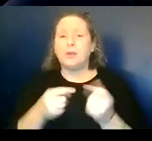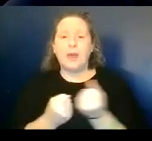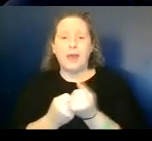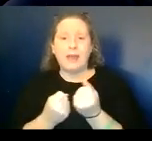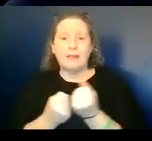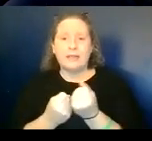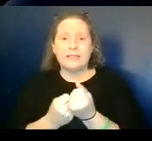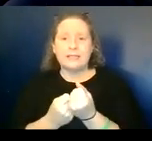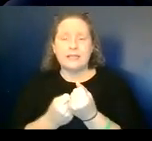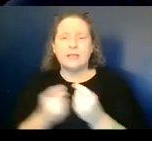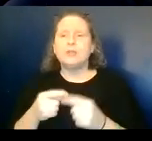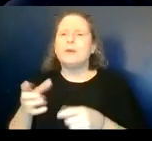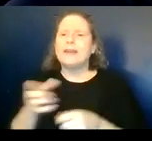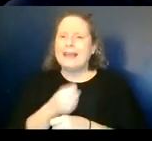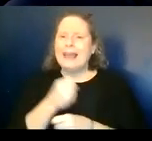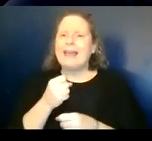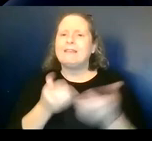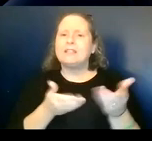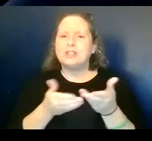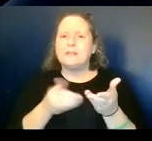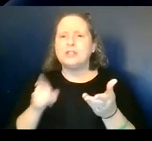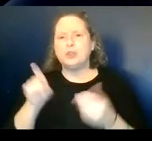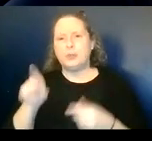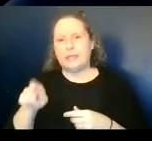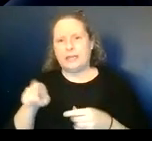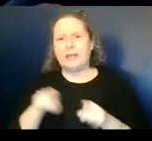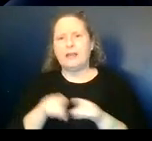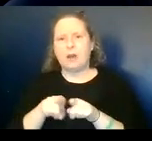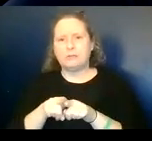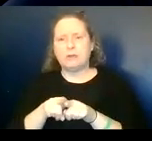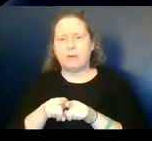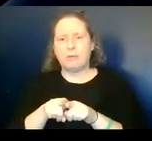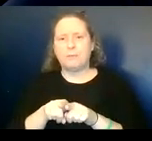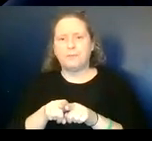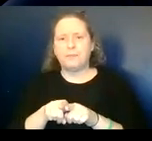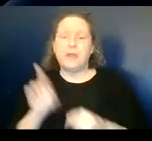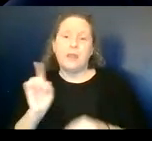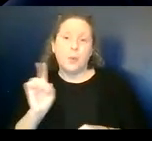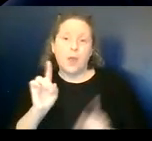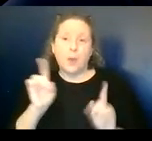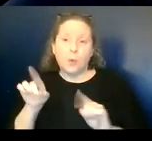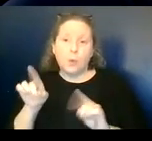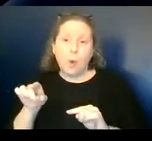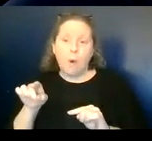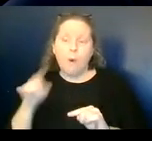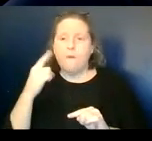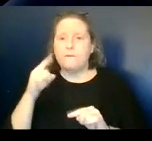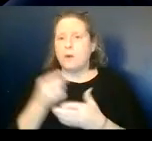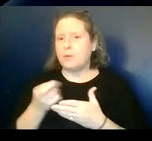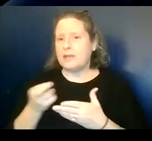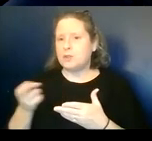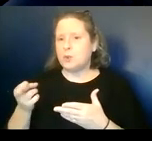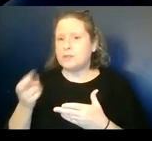getting the services that you need, as well as where to go for resources if